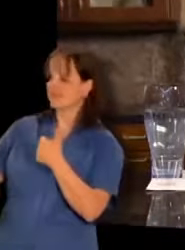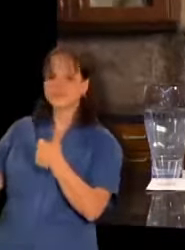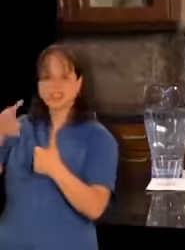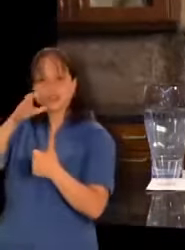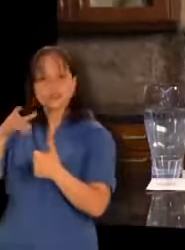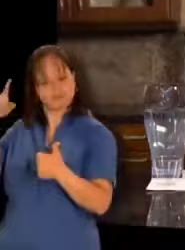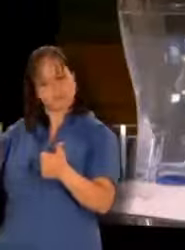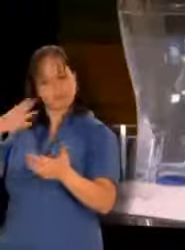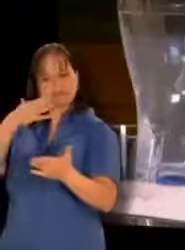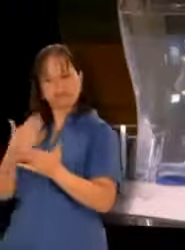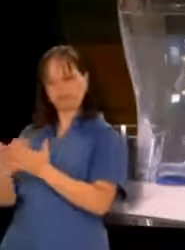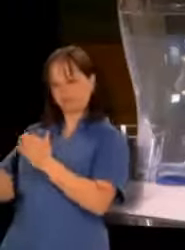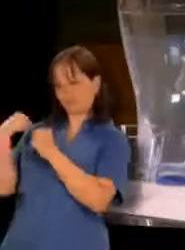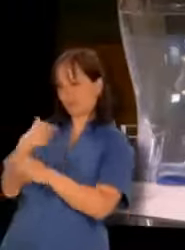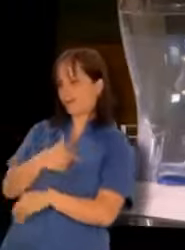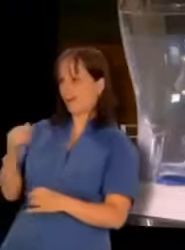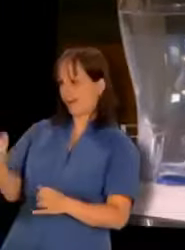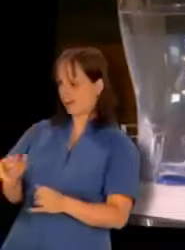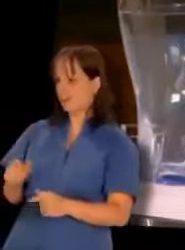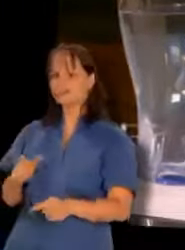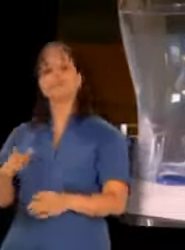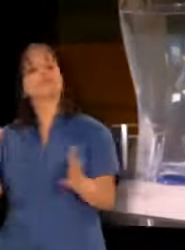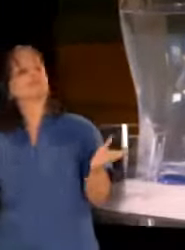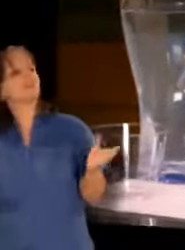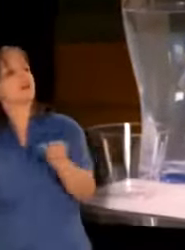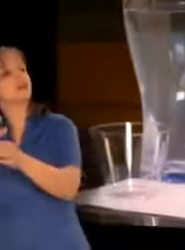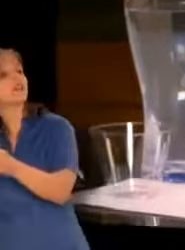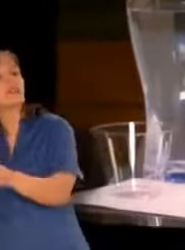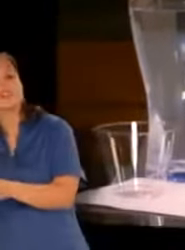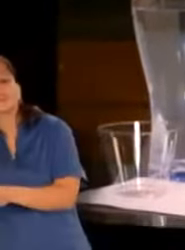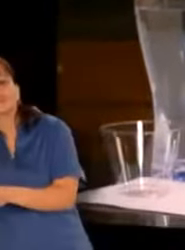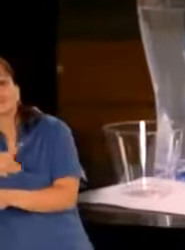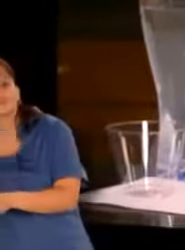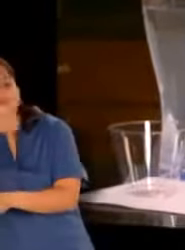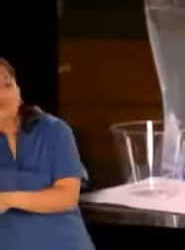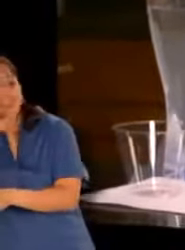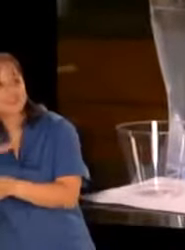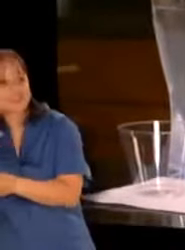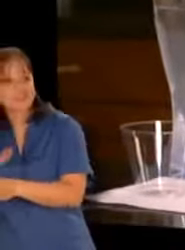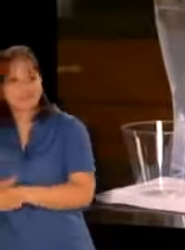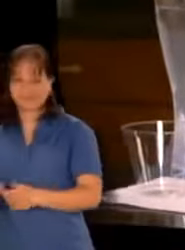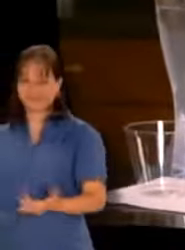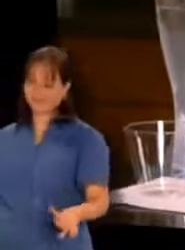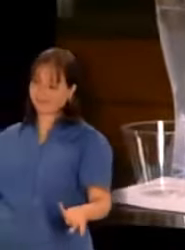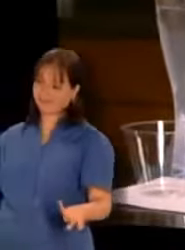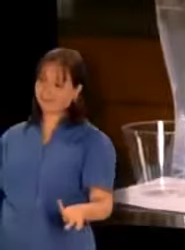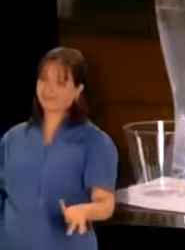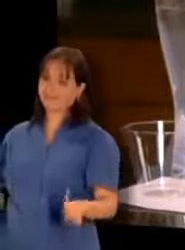us. How about sodas? Do any of you drink sodas?